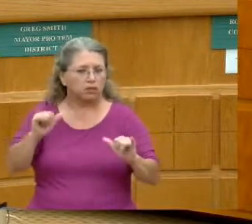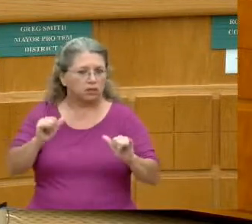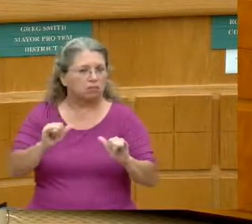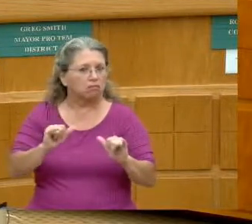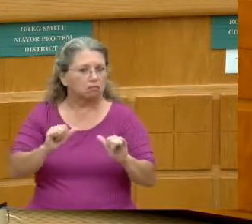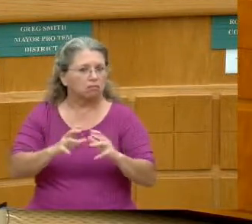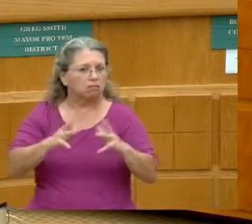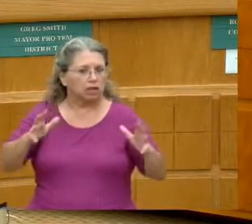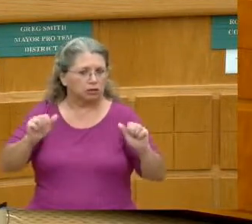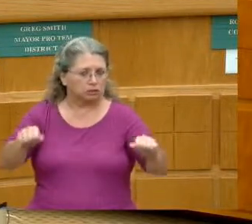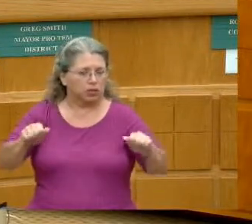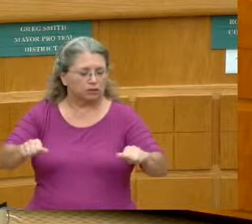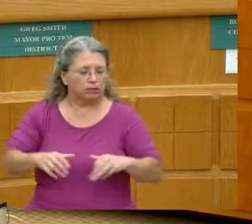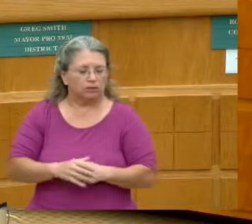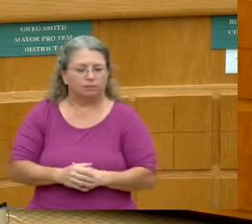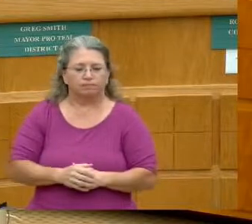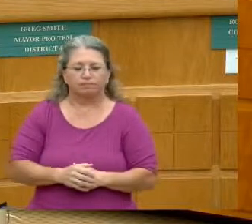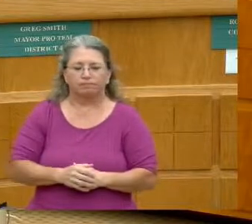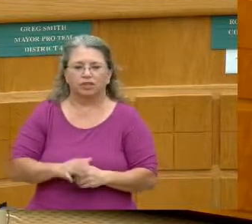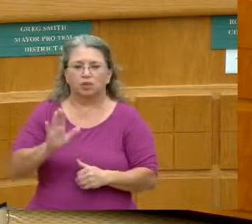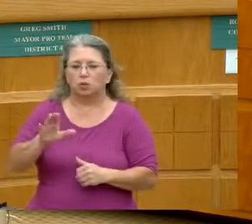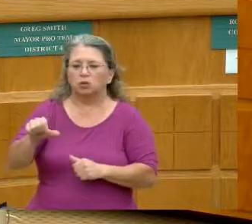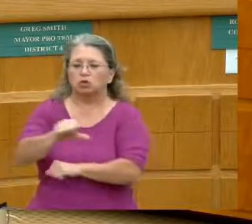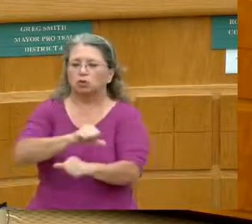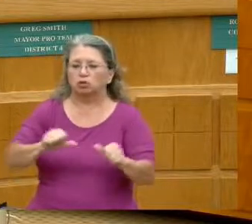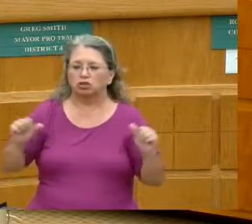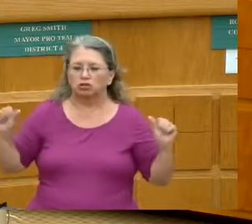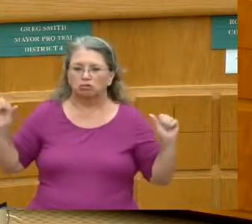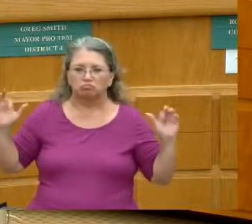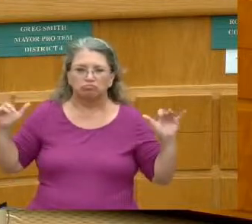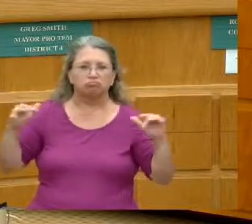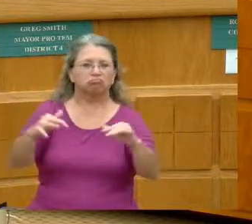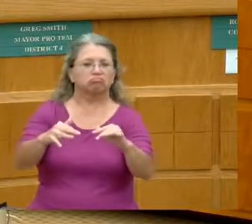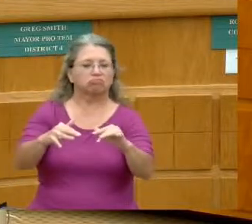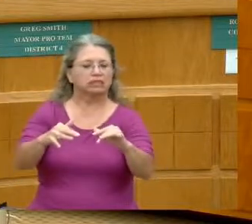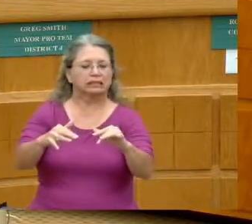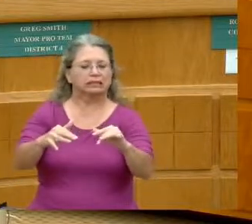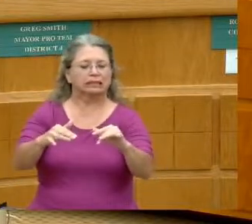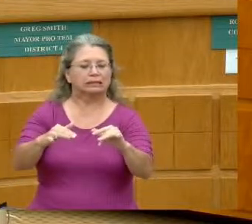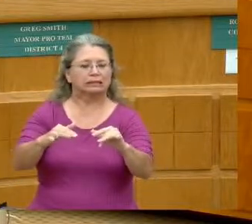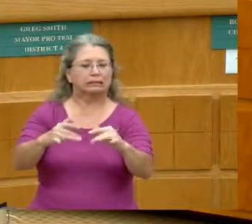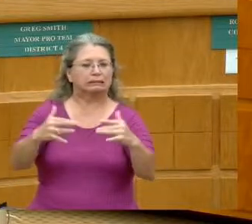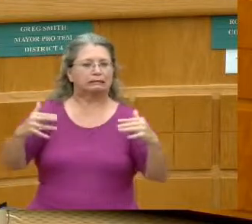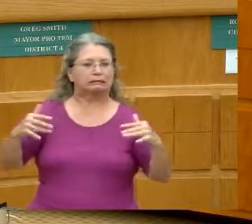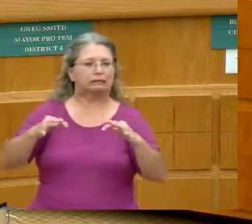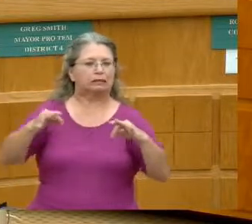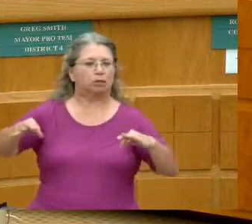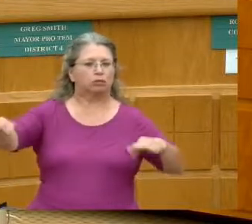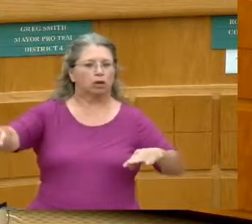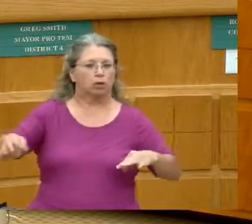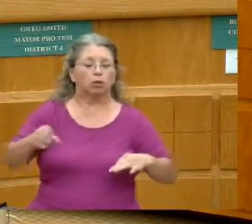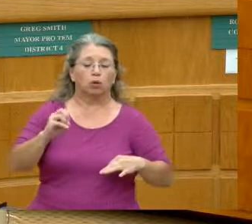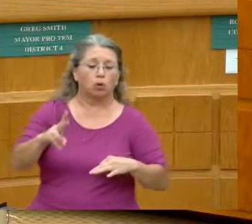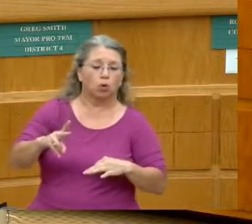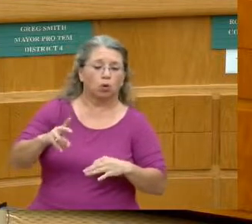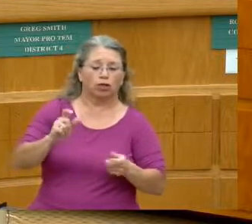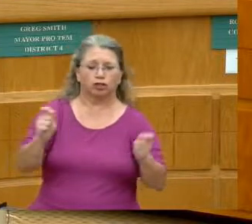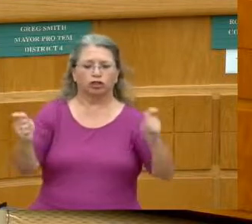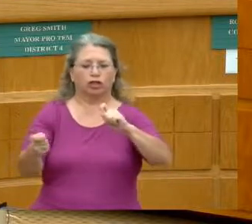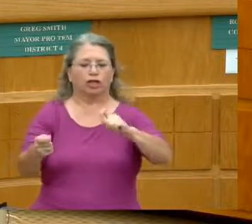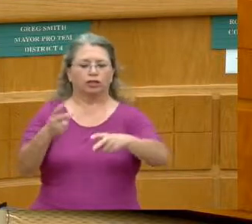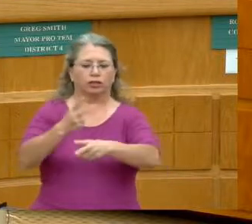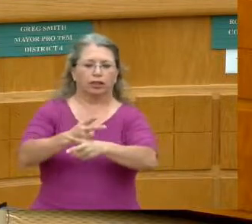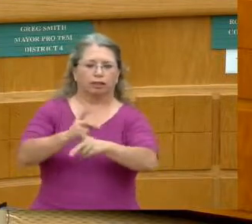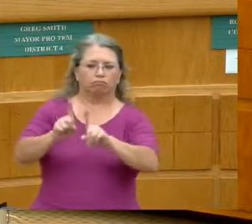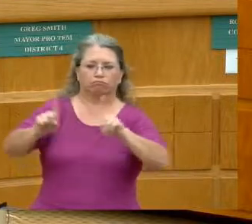transmission. Postponing social gatherings, rethinking your social gatherings in a way where there's appropriate social distancing. These are things